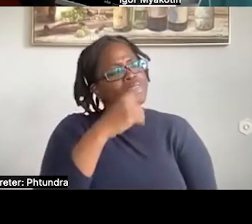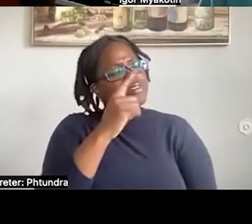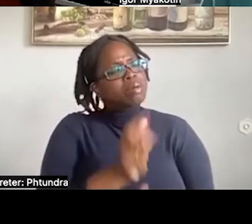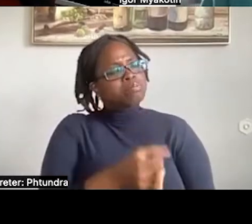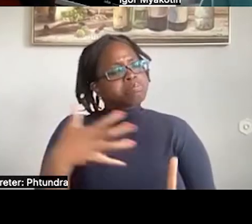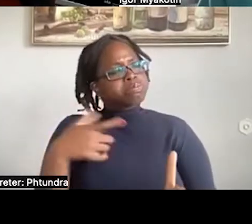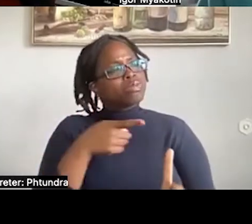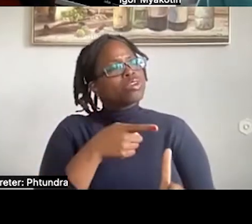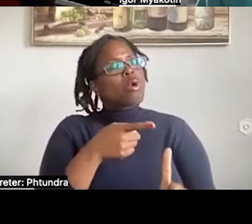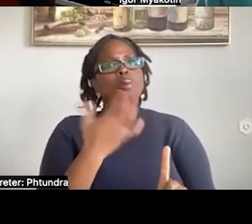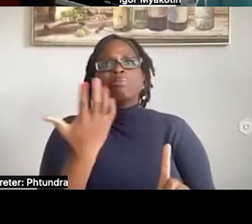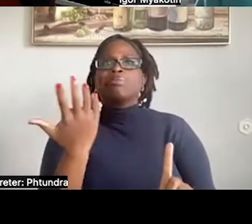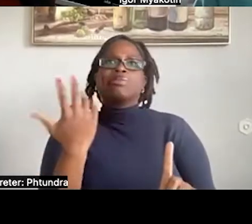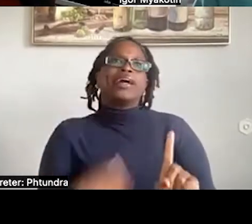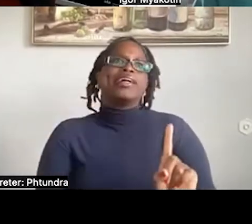what you wish,